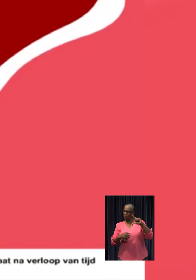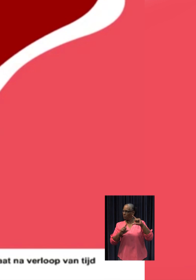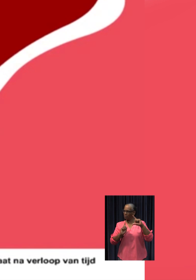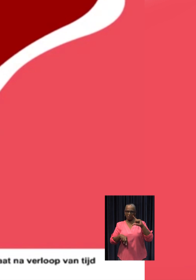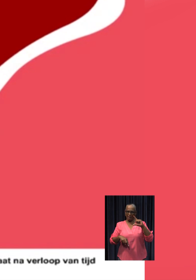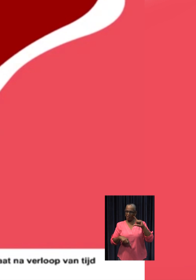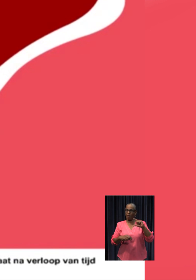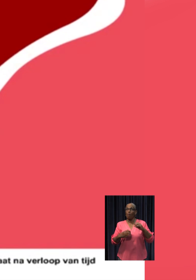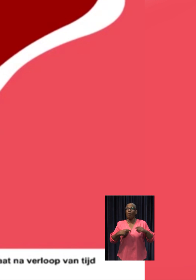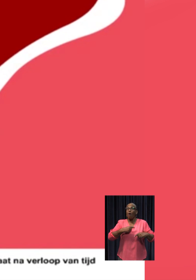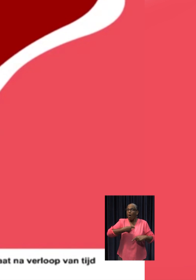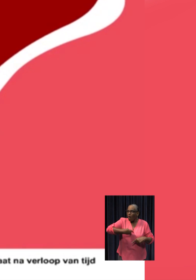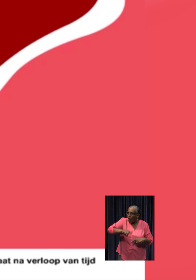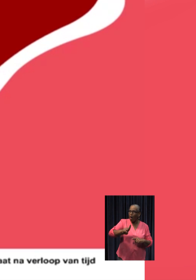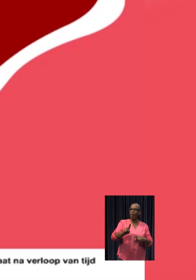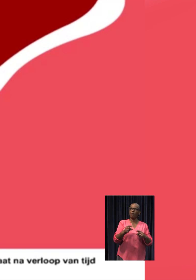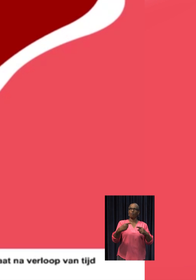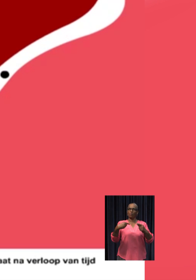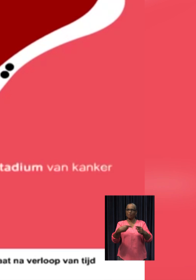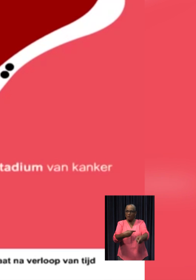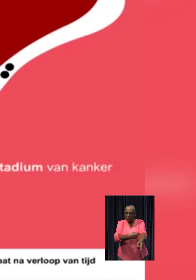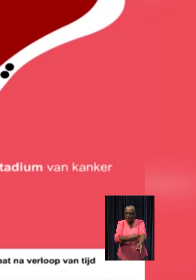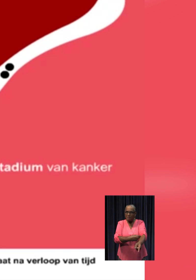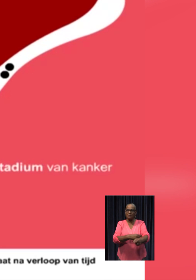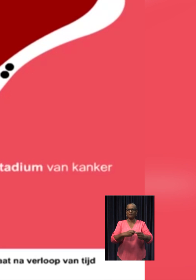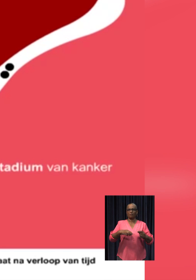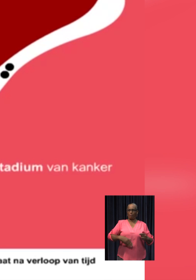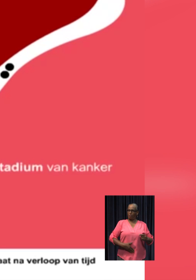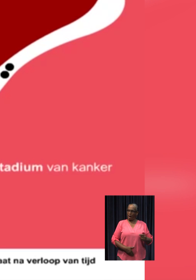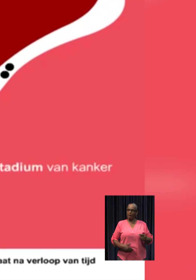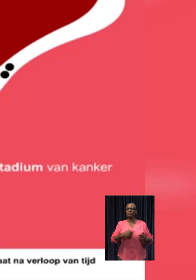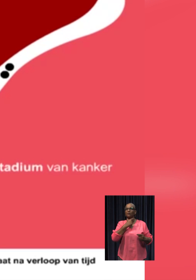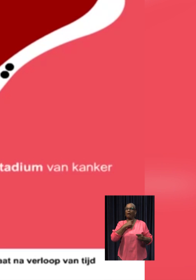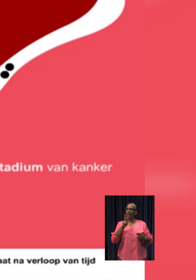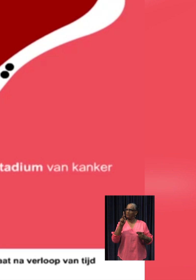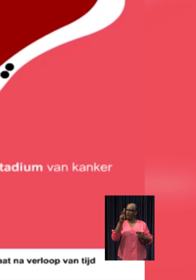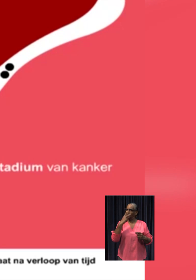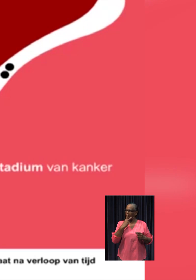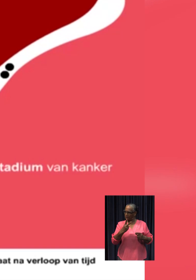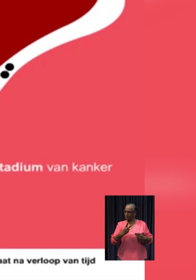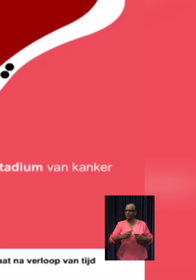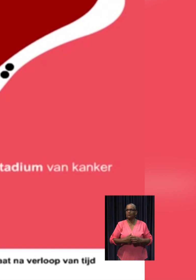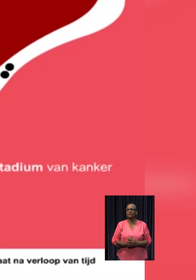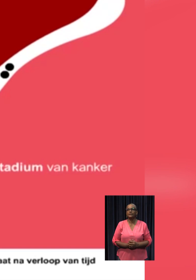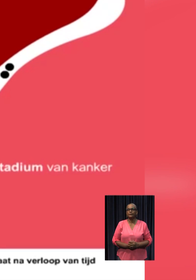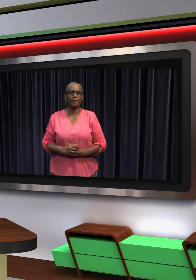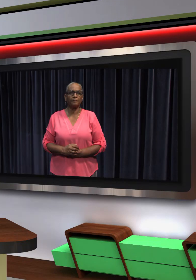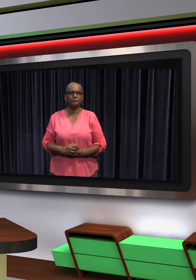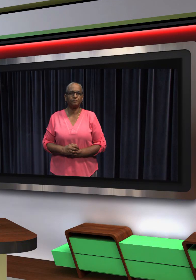abnormal vaginal bleeding should get tested quickly for cervical cancer.